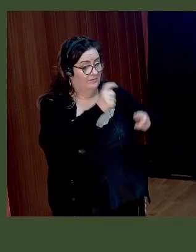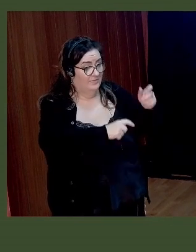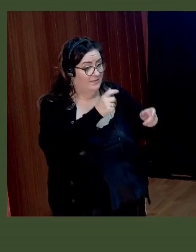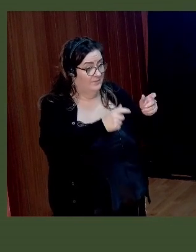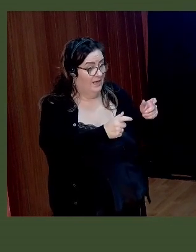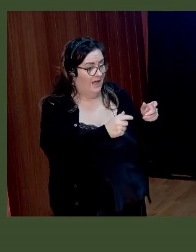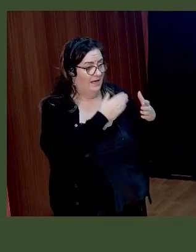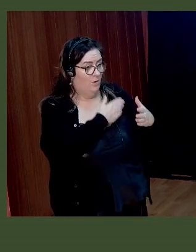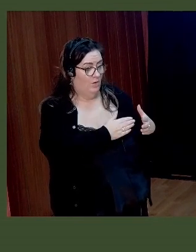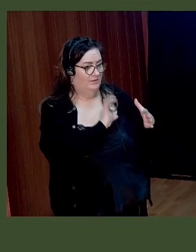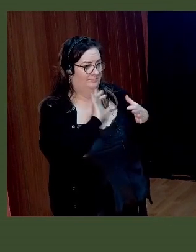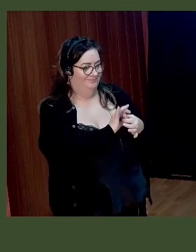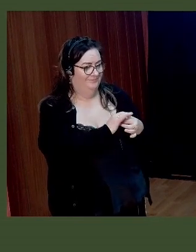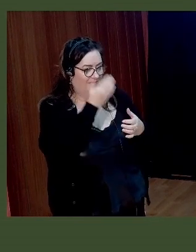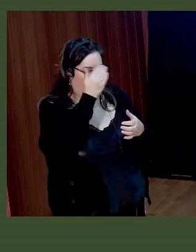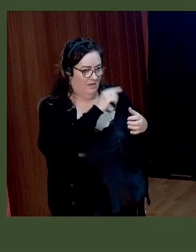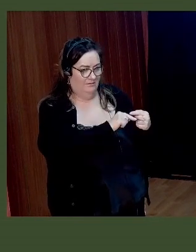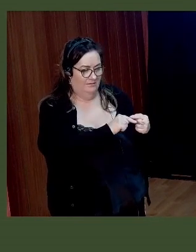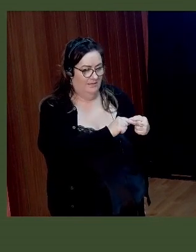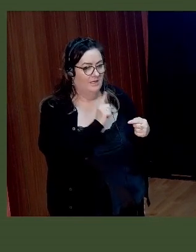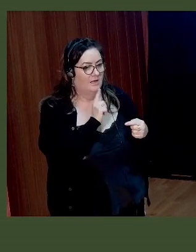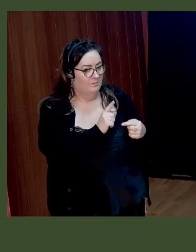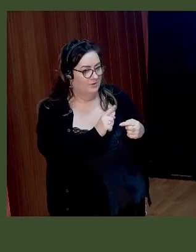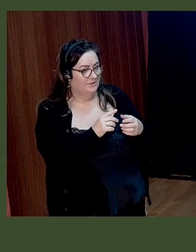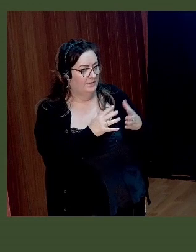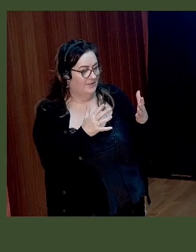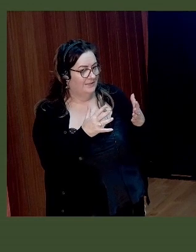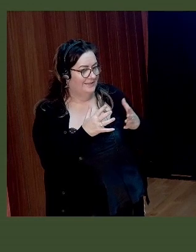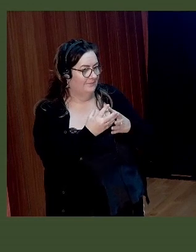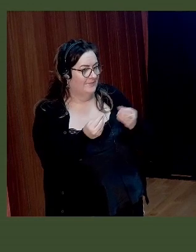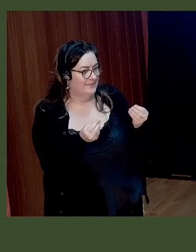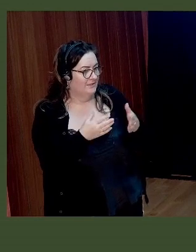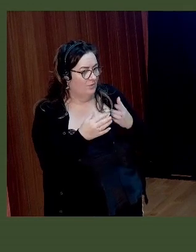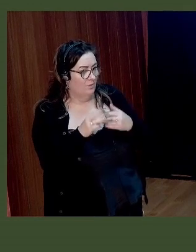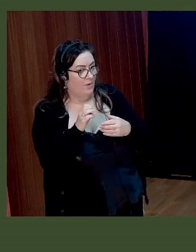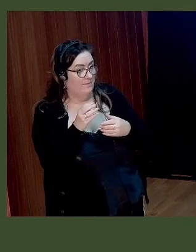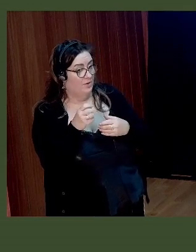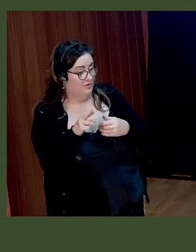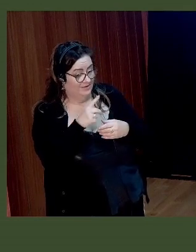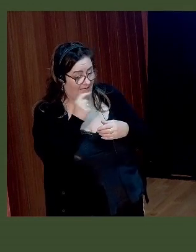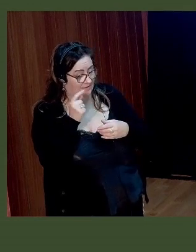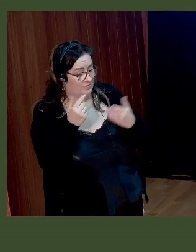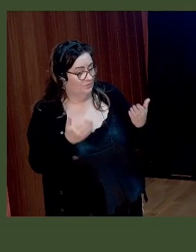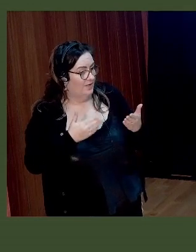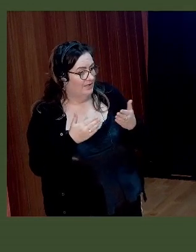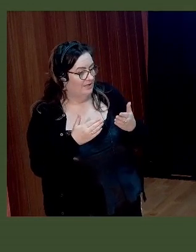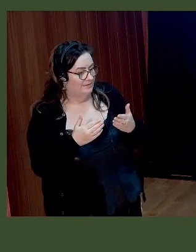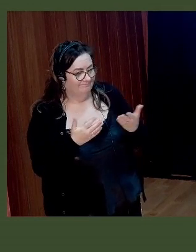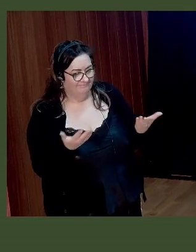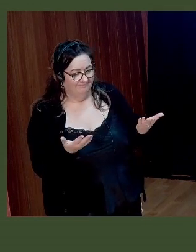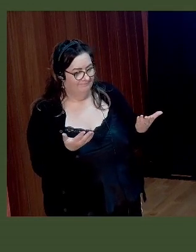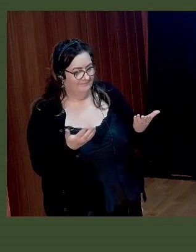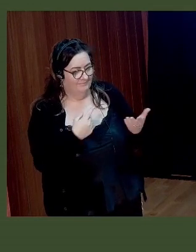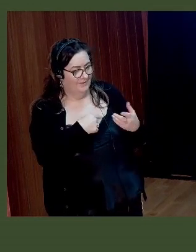definitive loyalty to their state. But the greatest deficiency, according to Weber, was that it was denied the